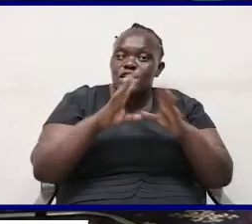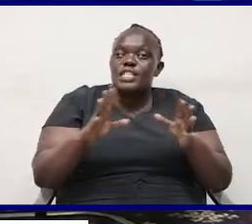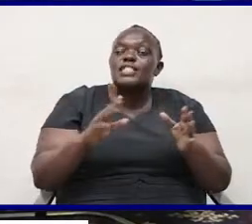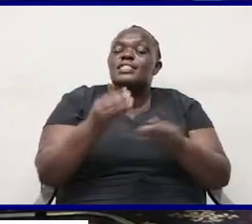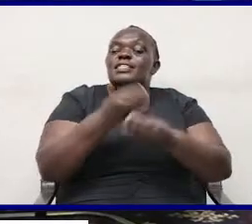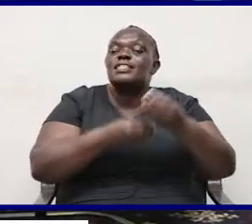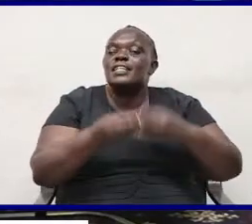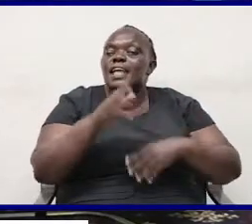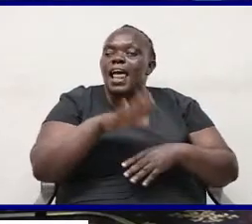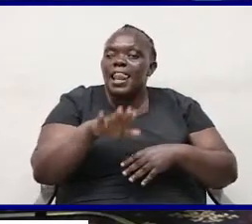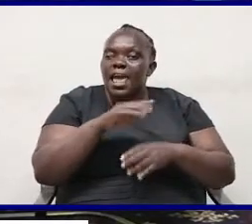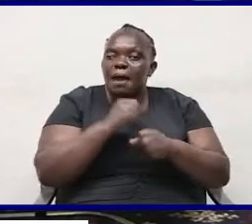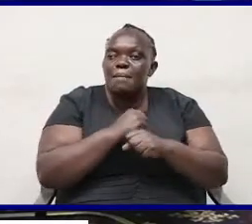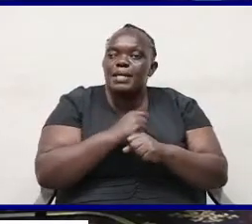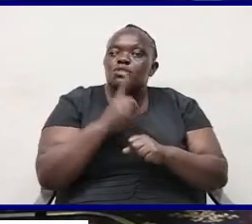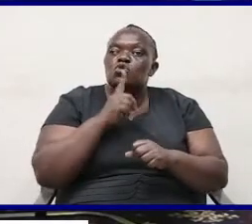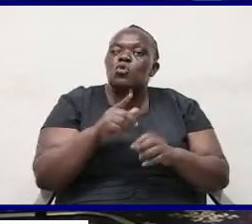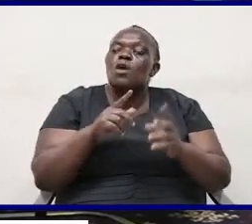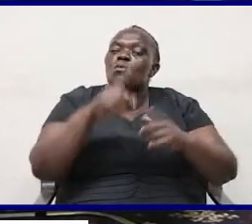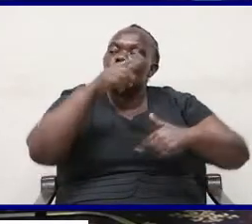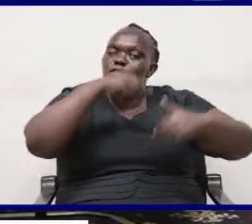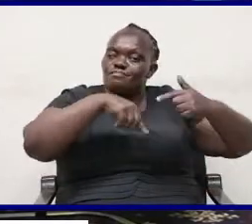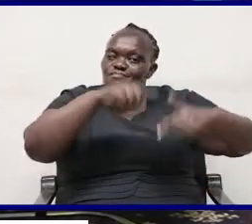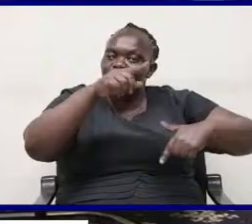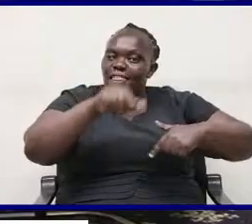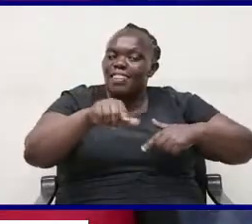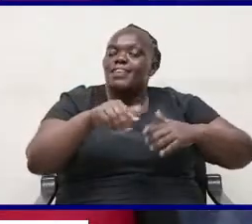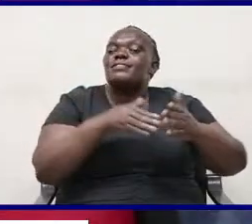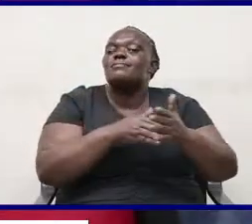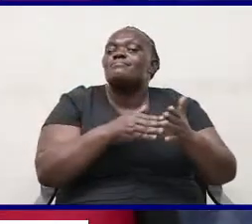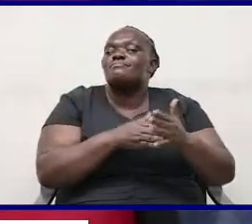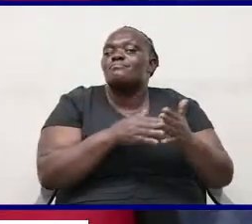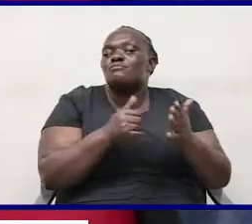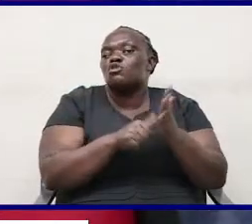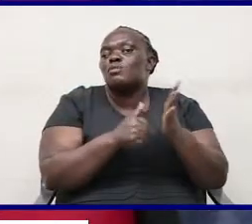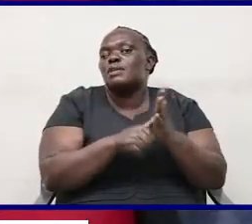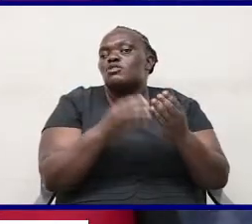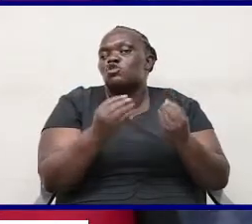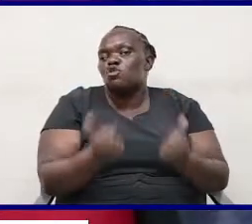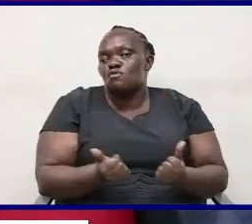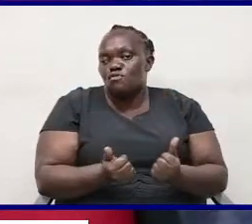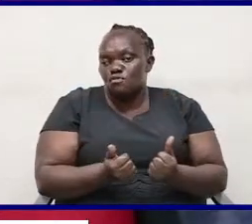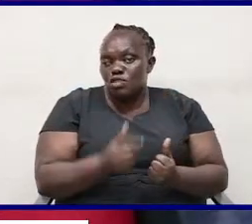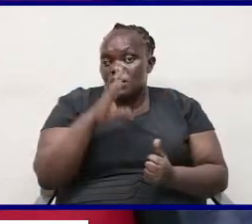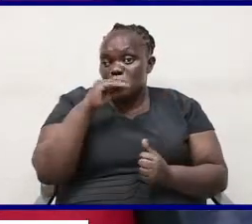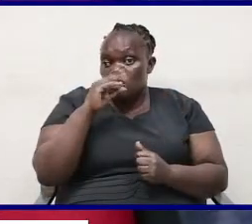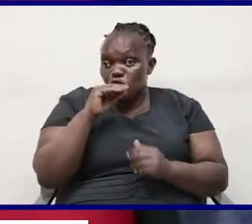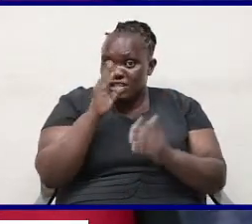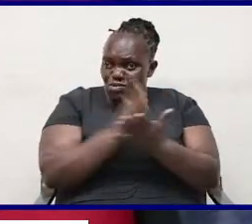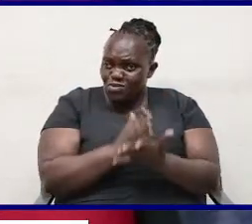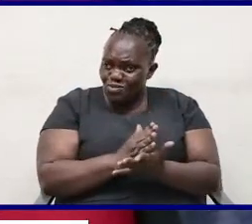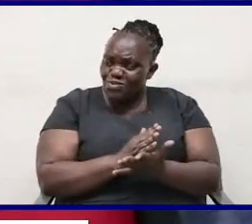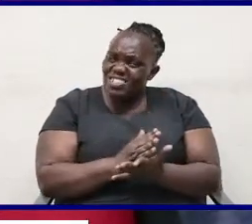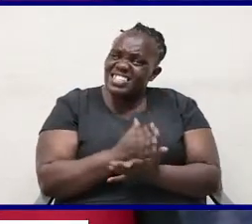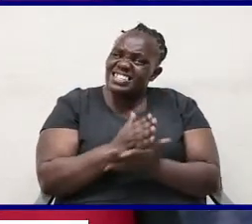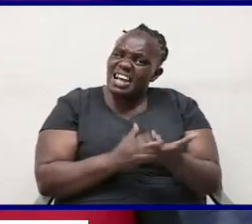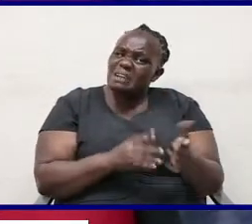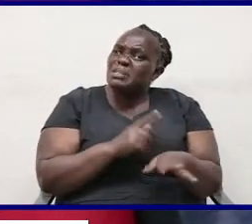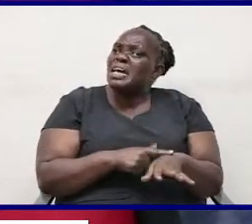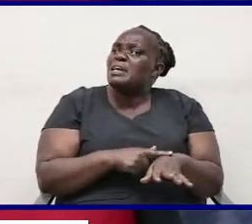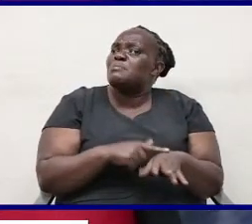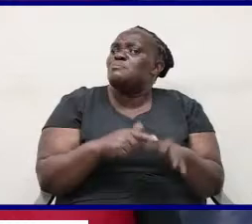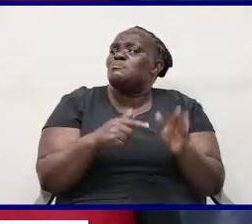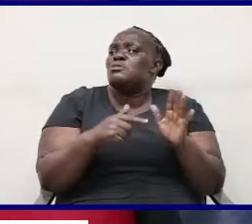Trade Area, in ensuring that we overcome these hurdles? I think, Spox, we sometimes